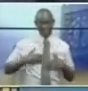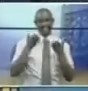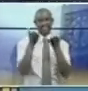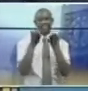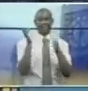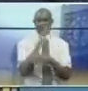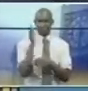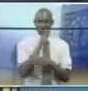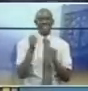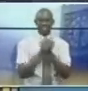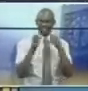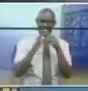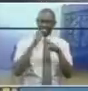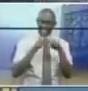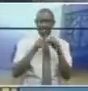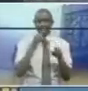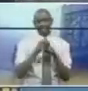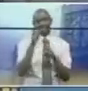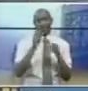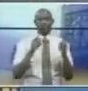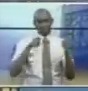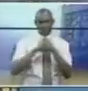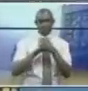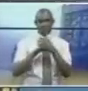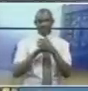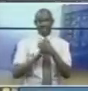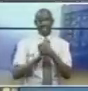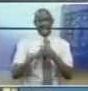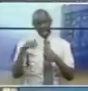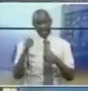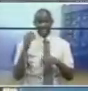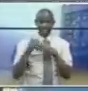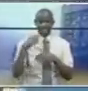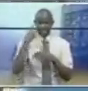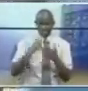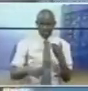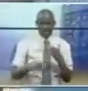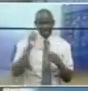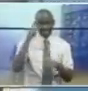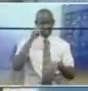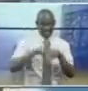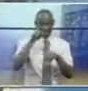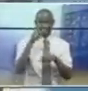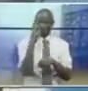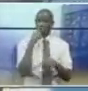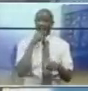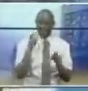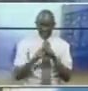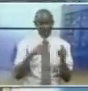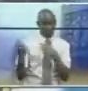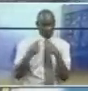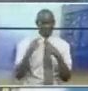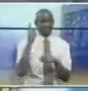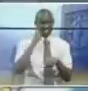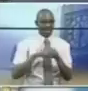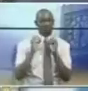of the 17-year-old is claimed to have been locked. Some of the neighbors claimed that it was not the first time the two brothers were involved in